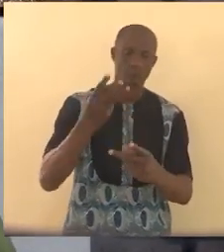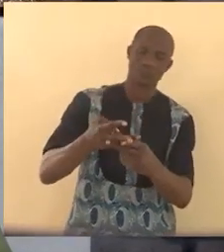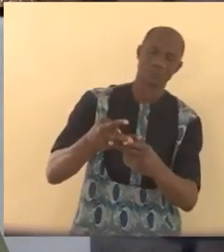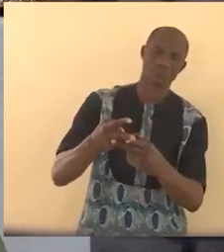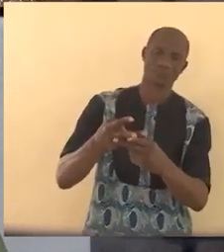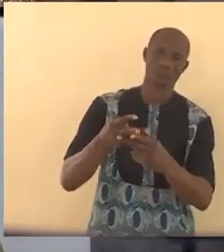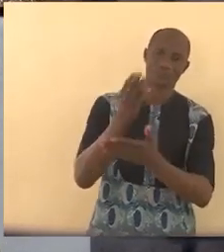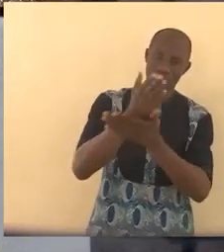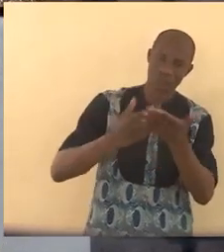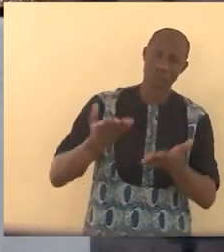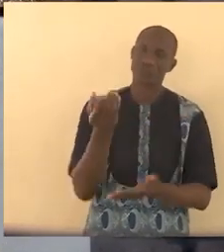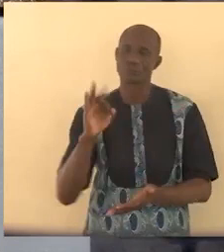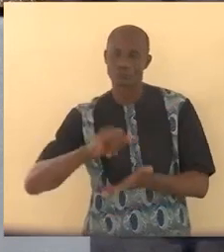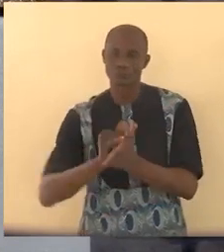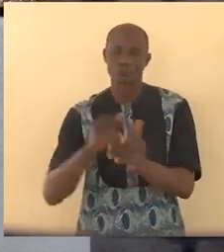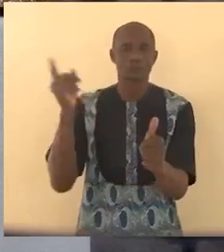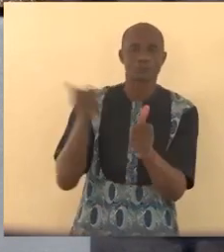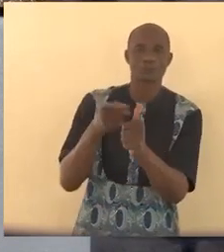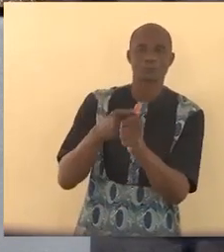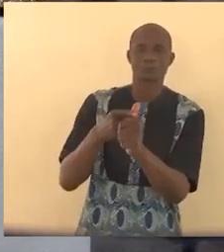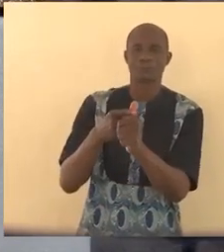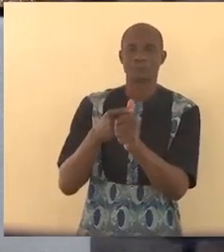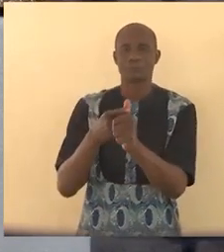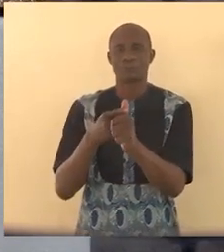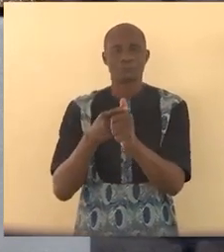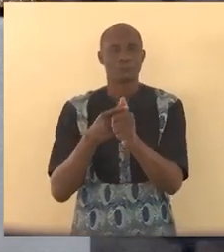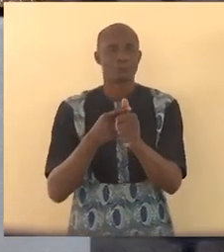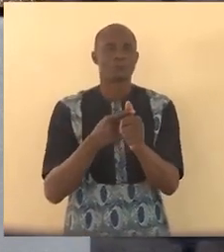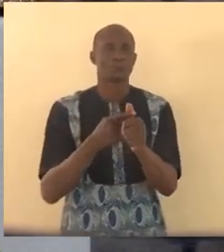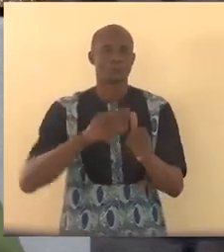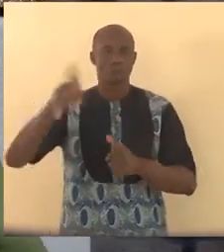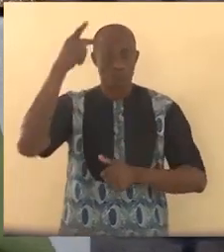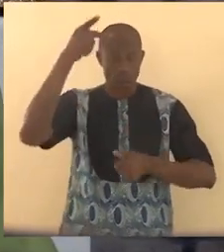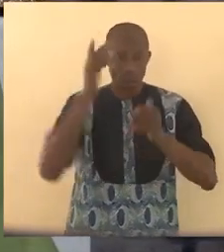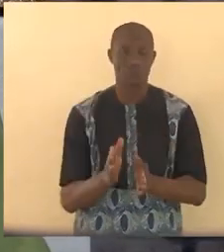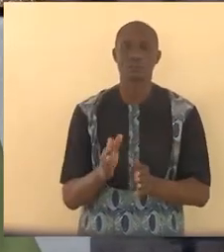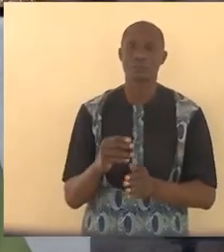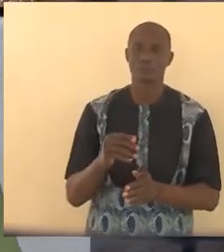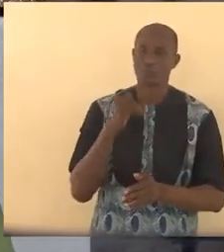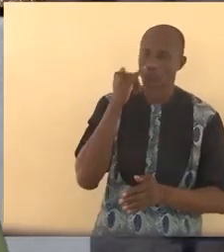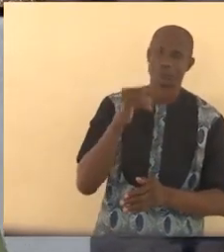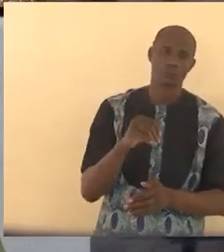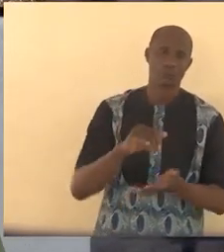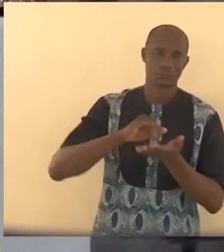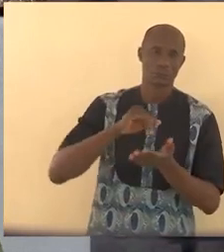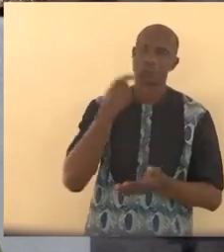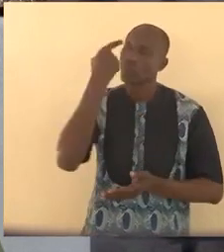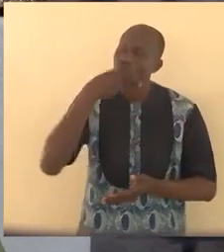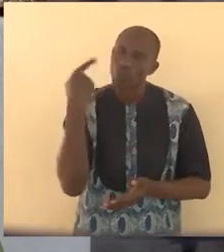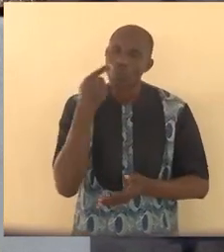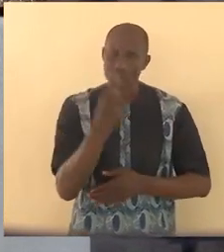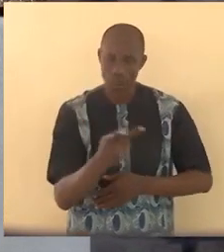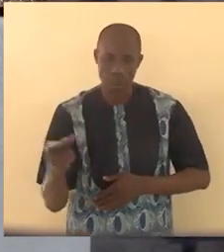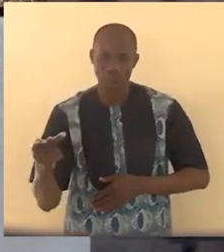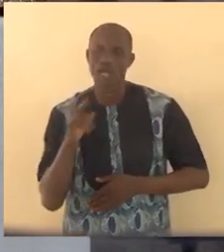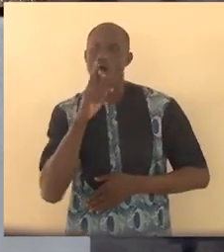Whether some of those first republic politicians whose cases of property were in court,